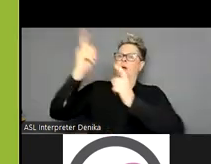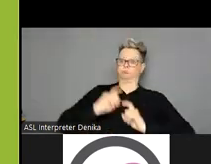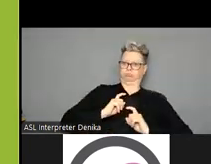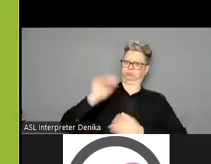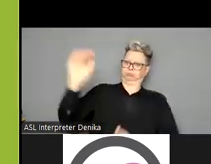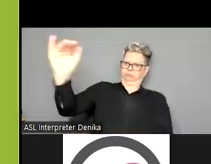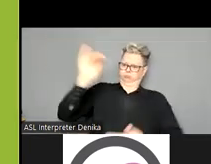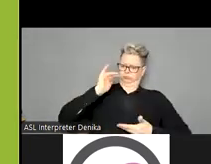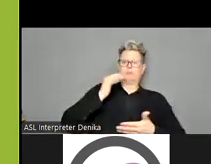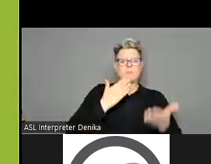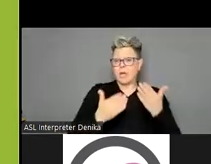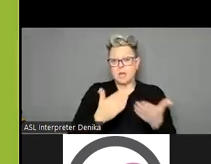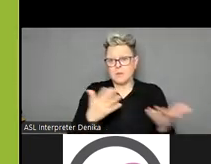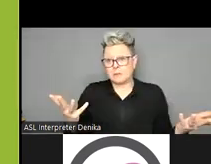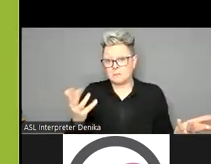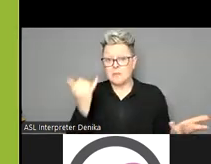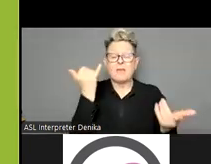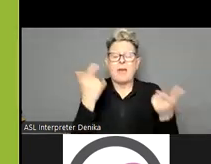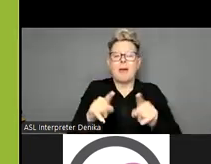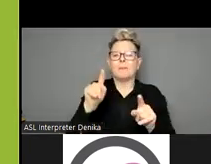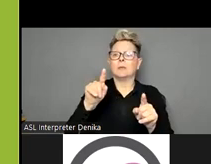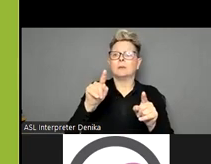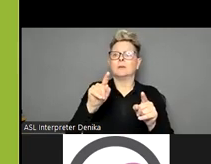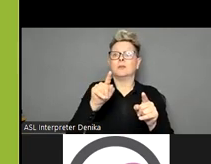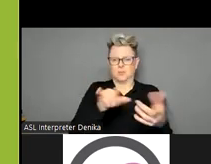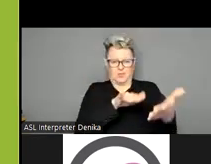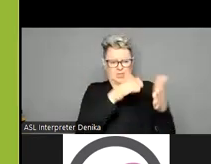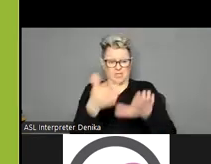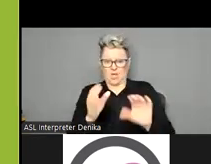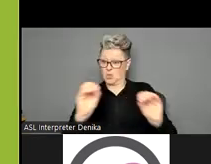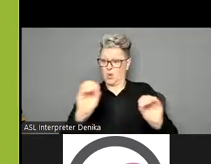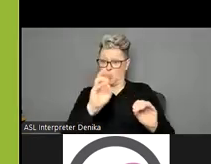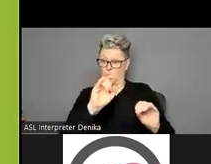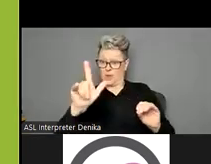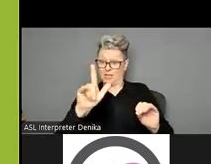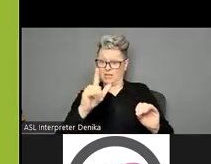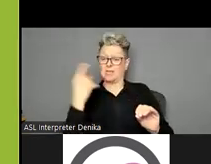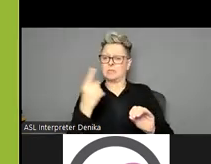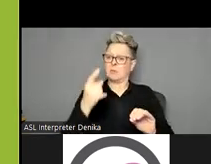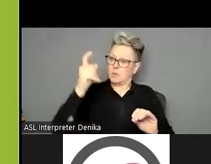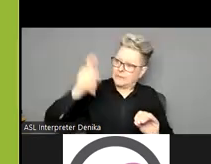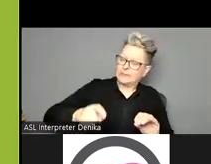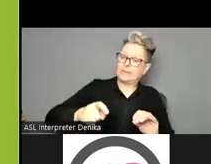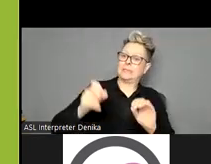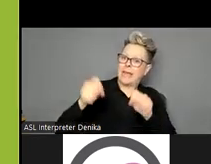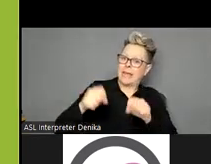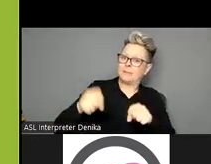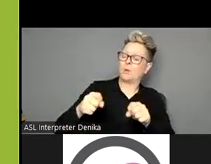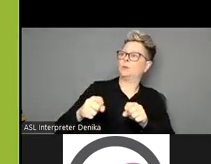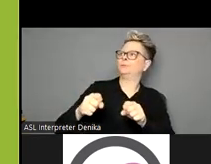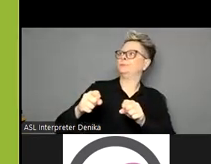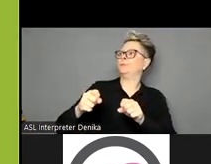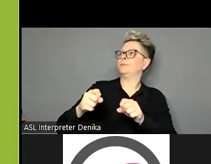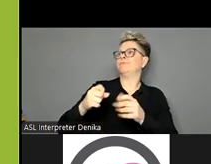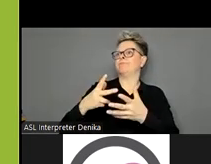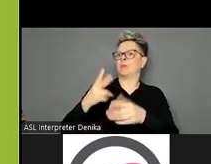Someone, like if you died without a will, someone needs to be able to access your money in order to do certain administrative